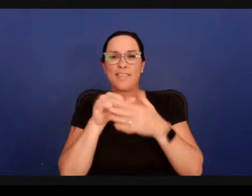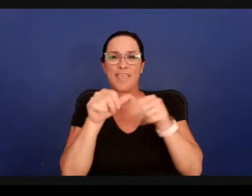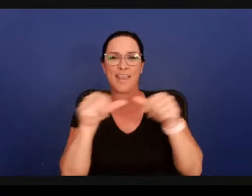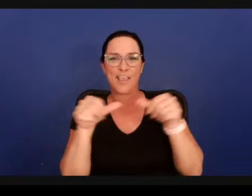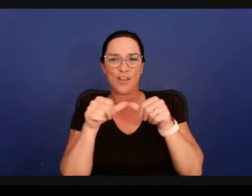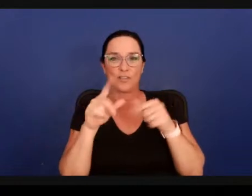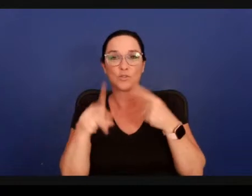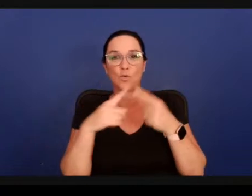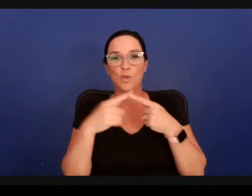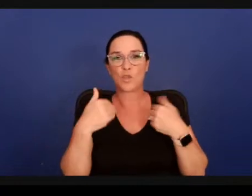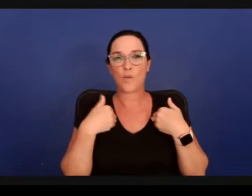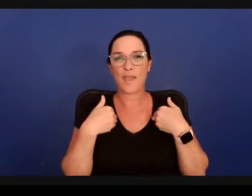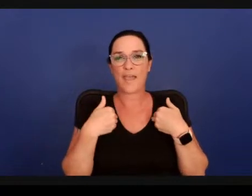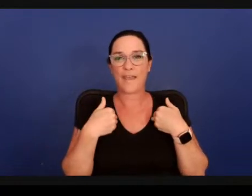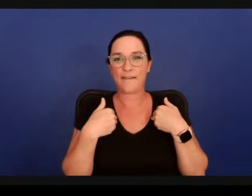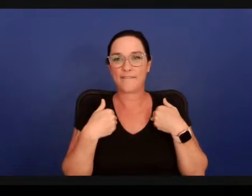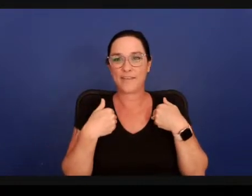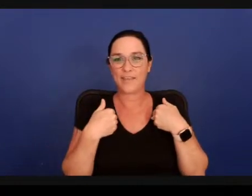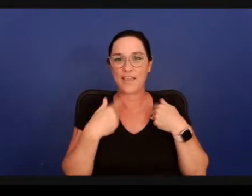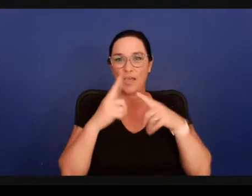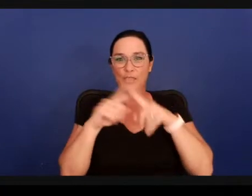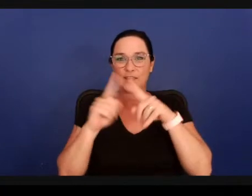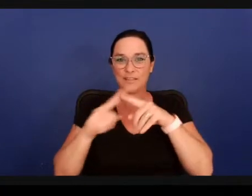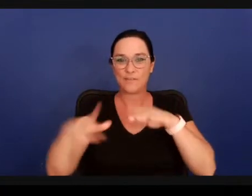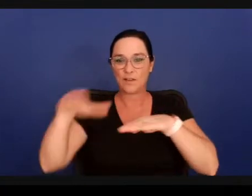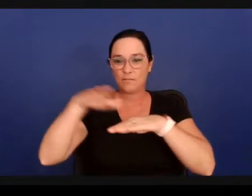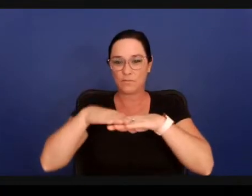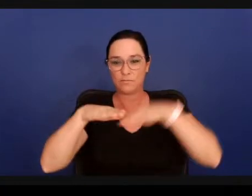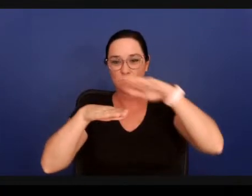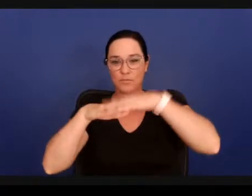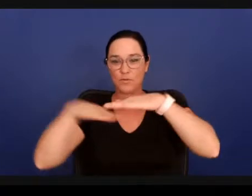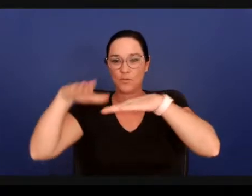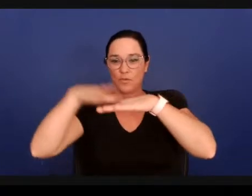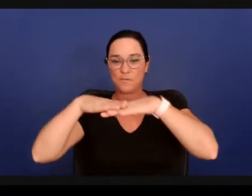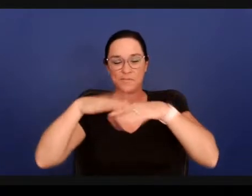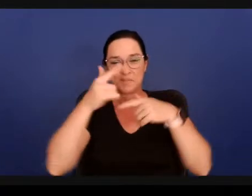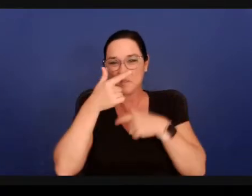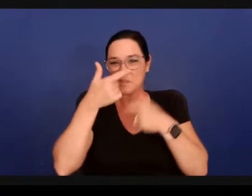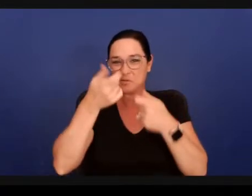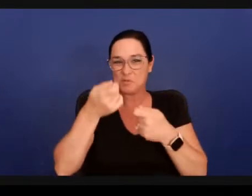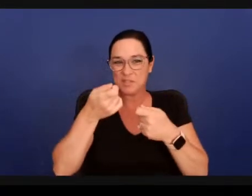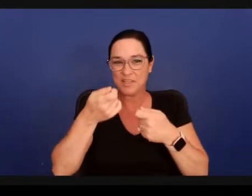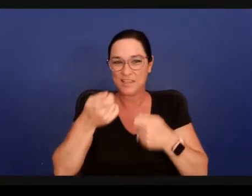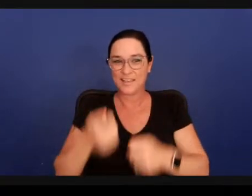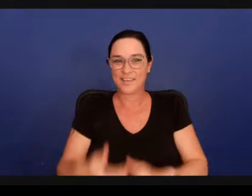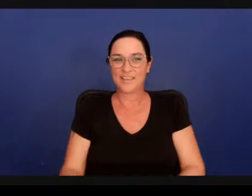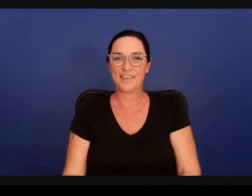the individual layers and then start going through them step by step, it's really interesting.